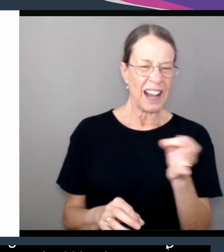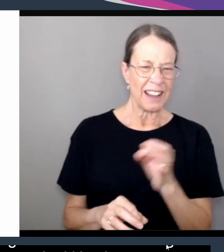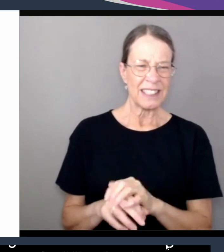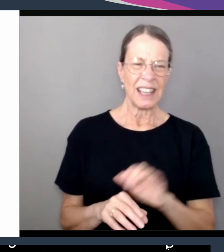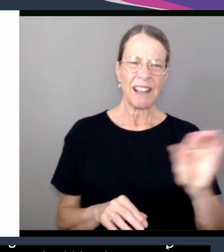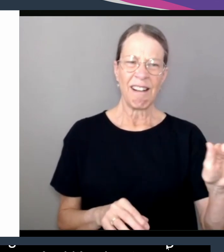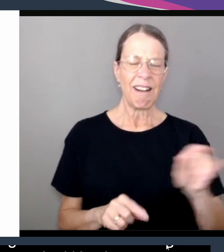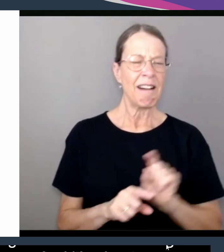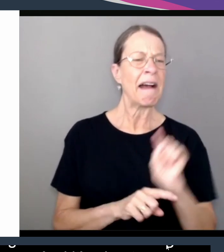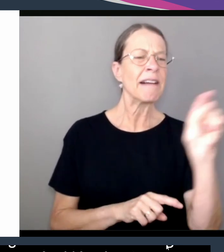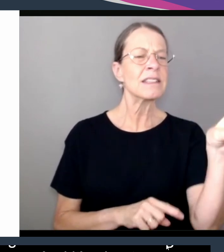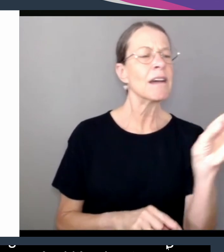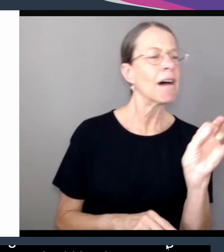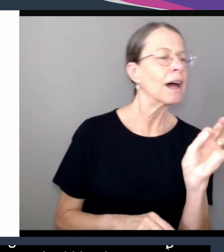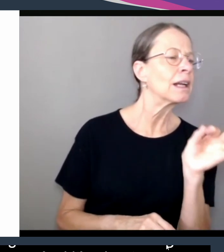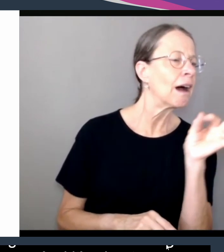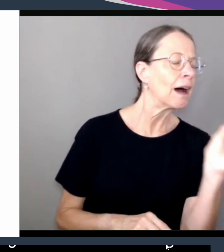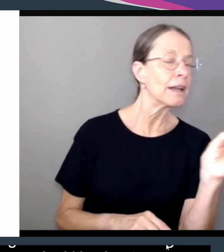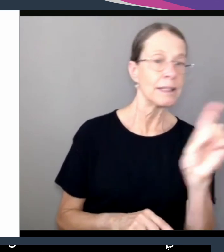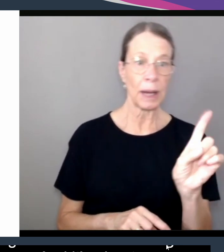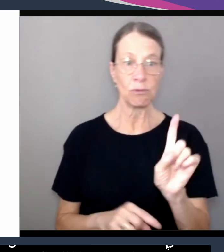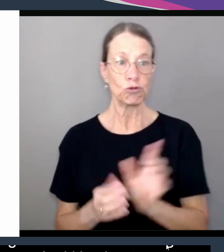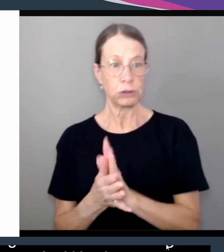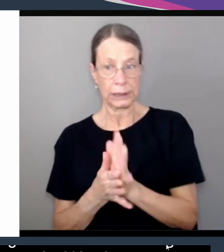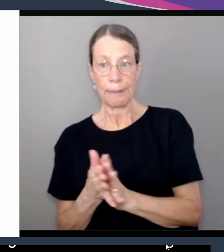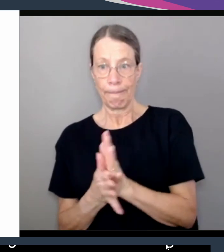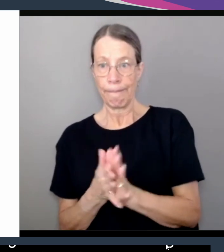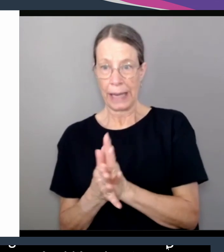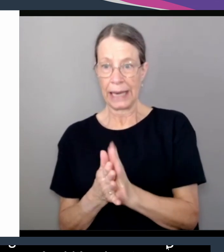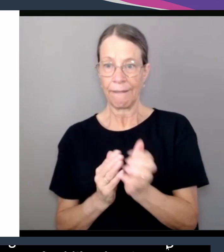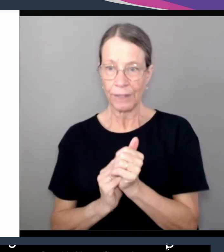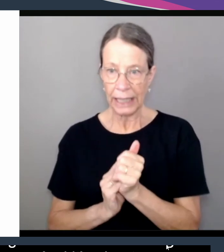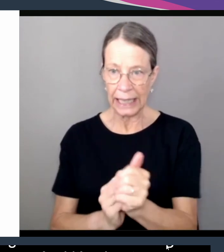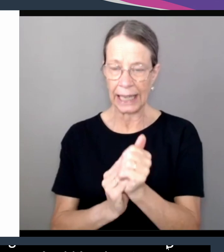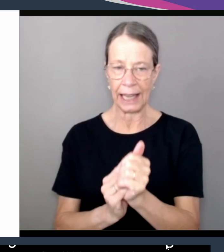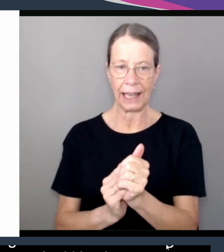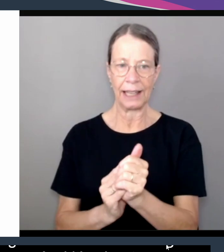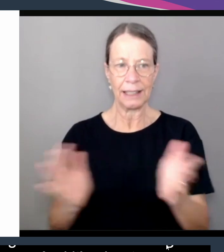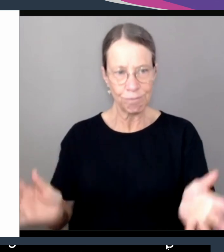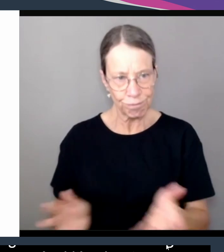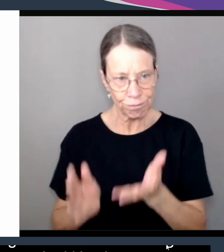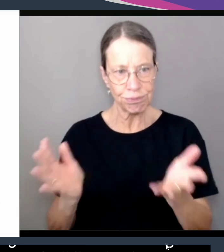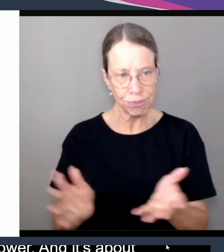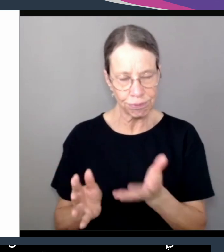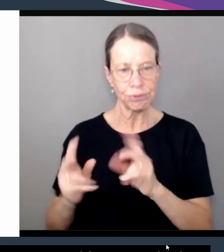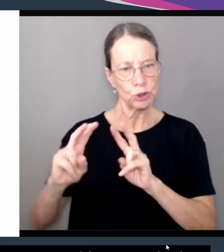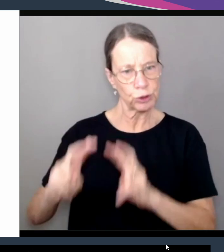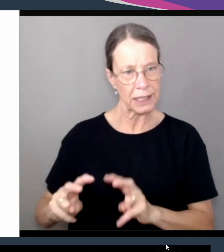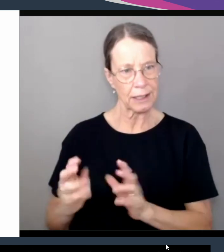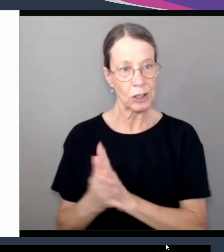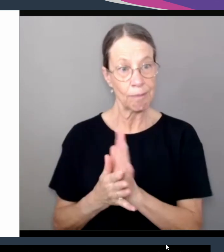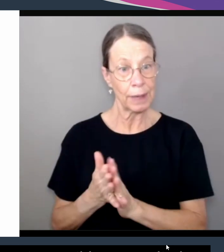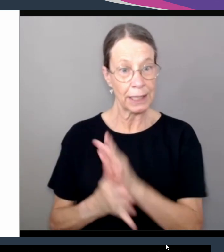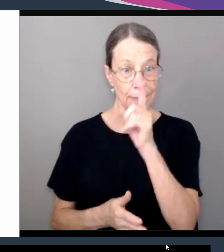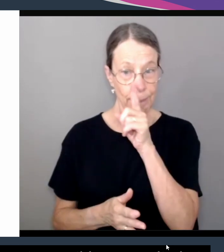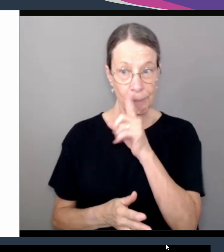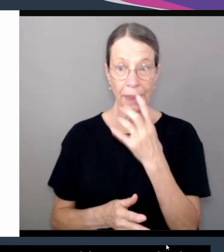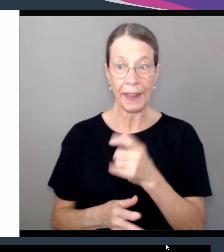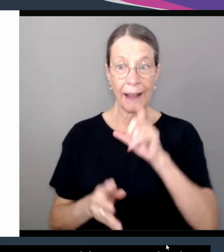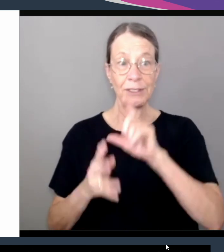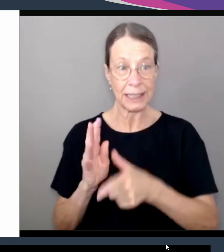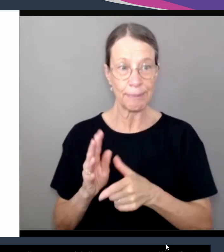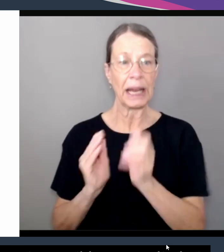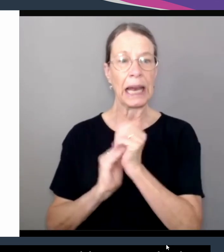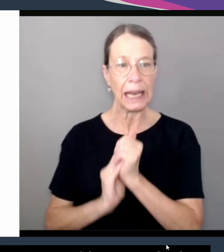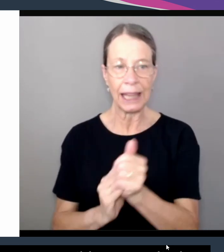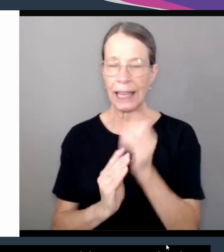meaningfully led and drives research. It's about people with disability leading when research agendas are set, when methods are